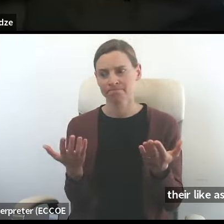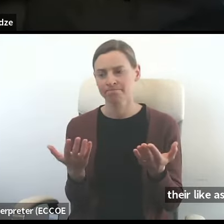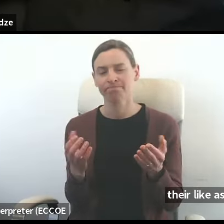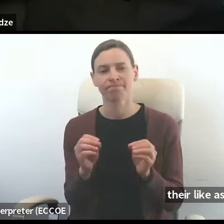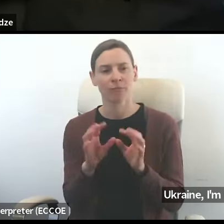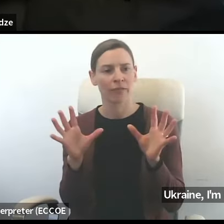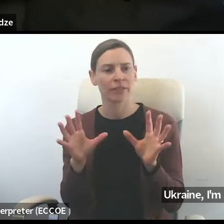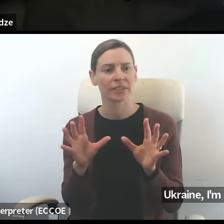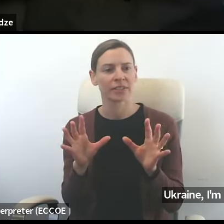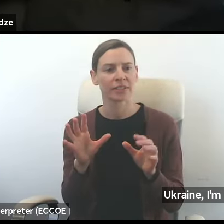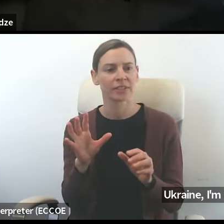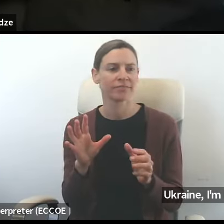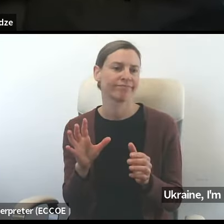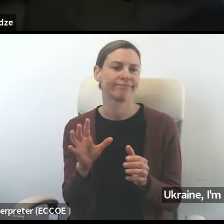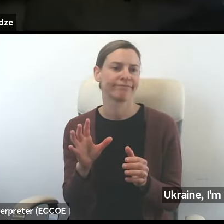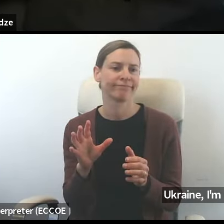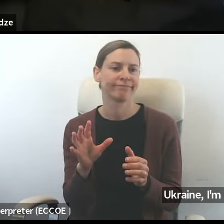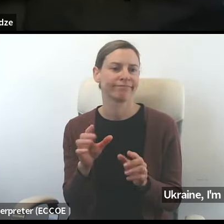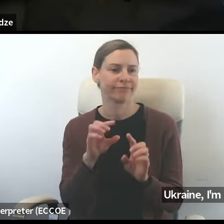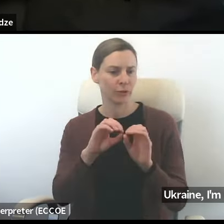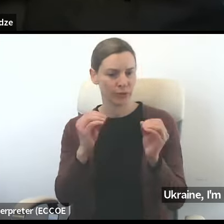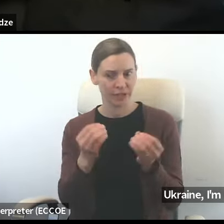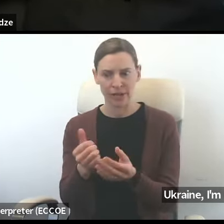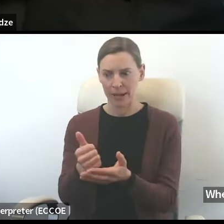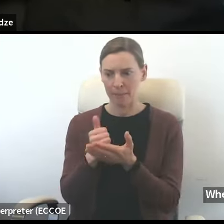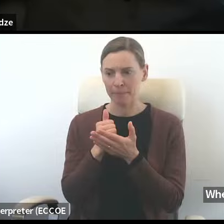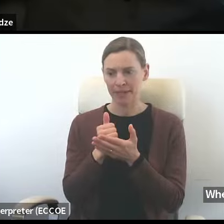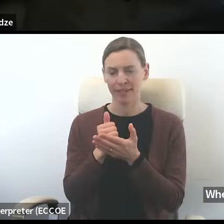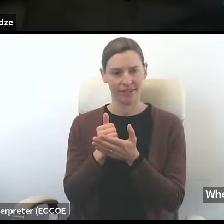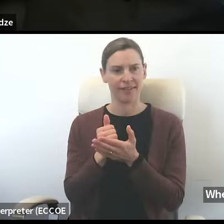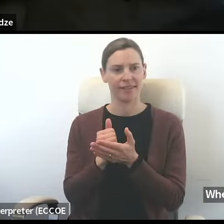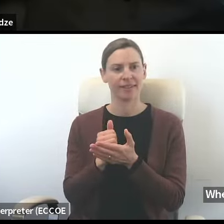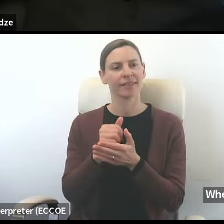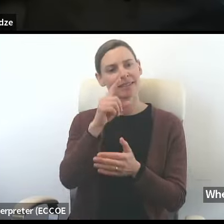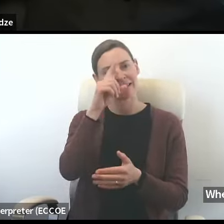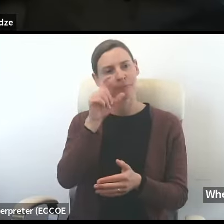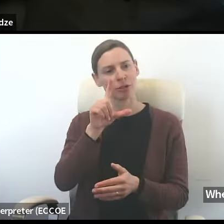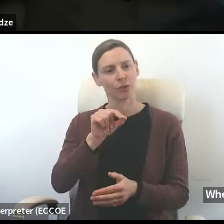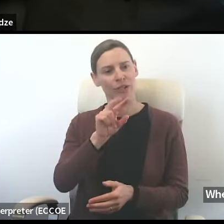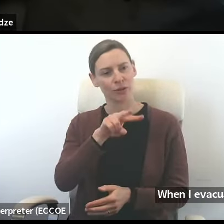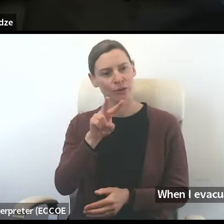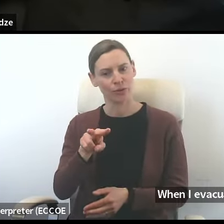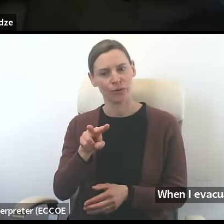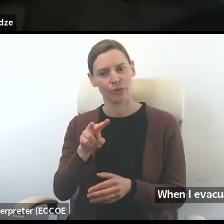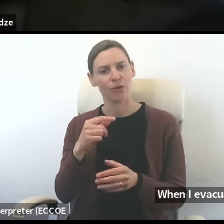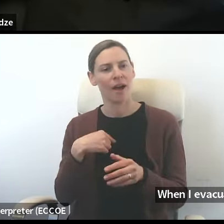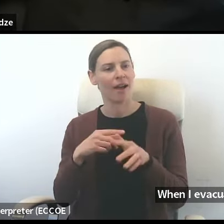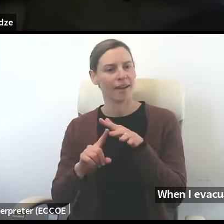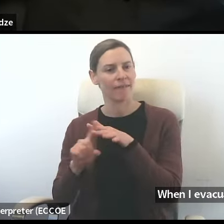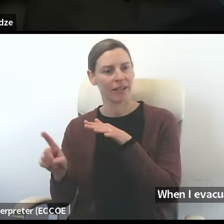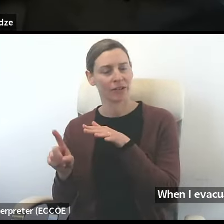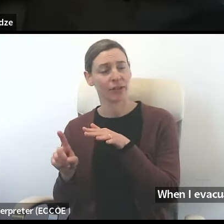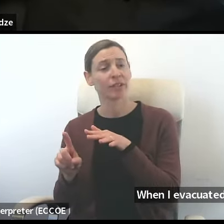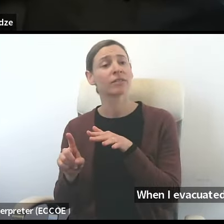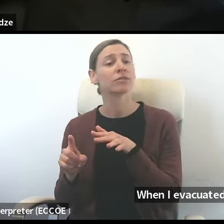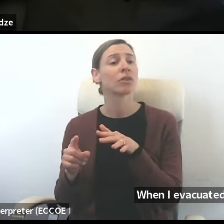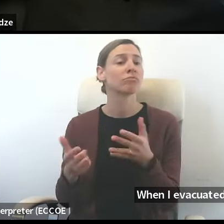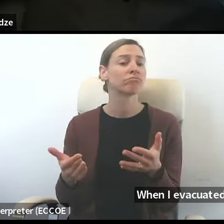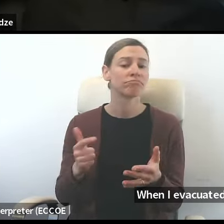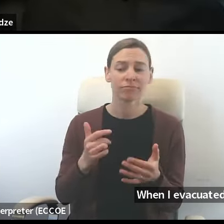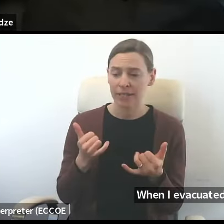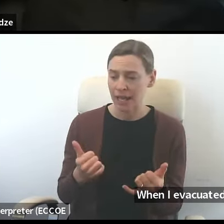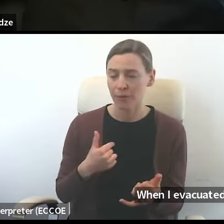when I evacuated in summer 2022. And now I'm helping also the